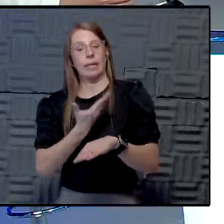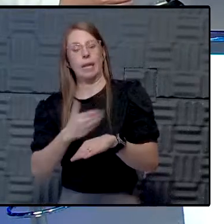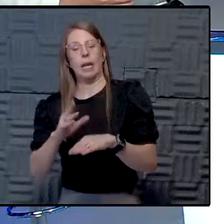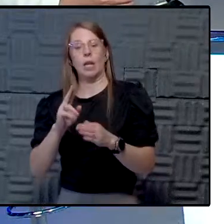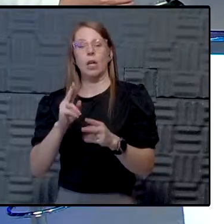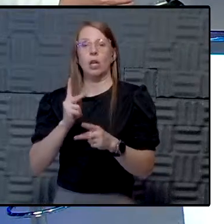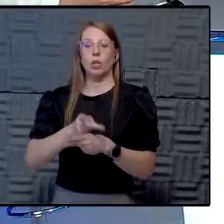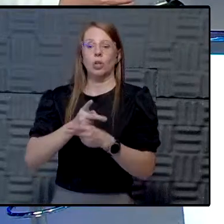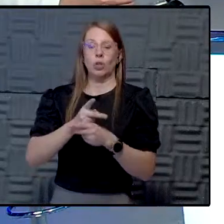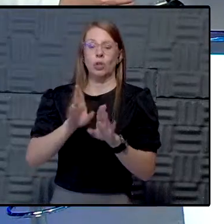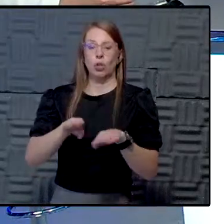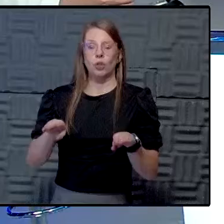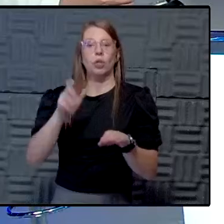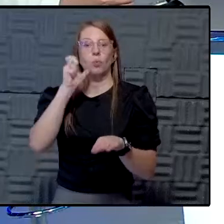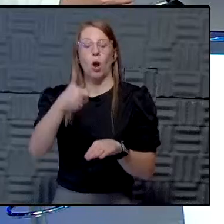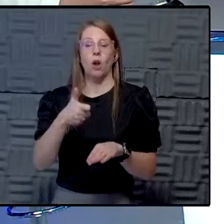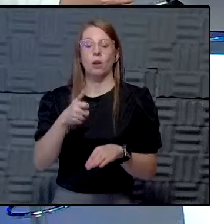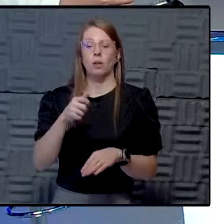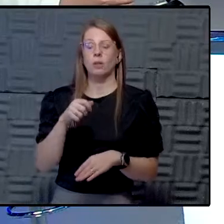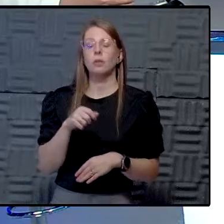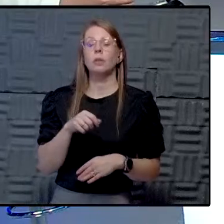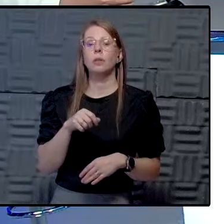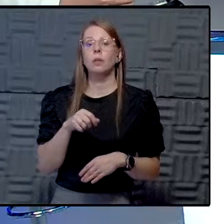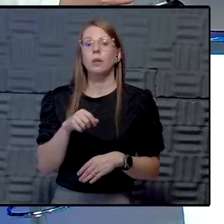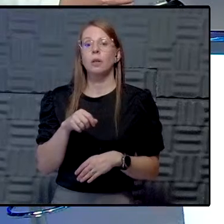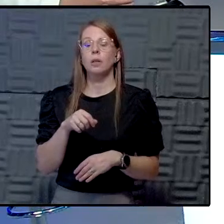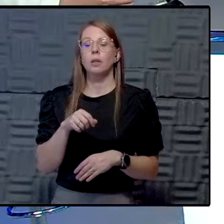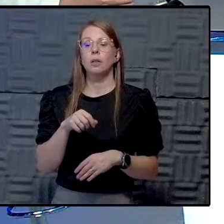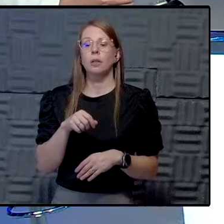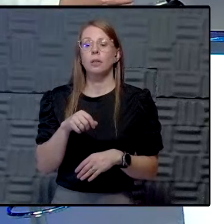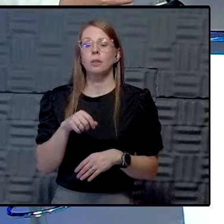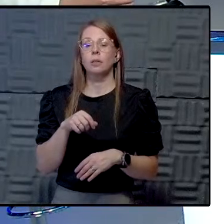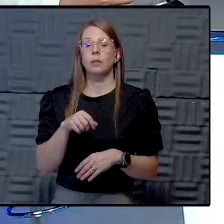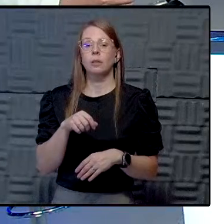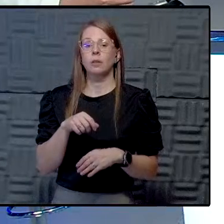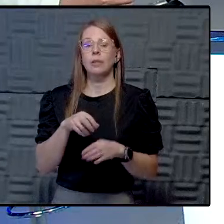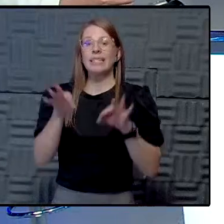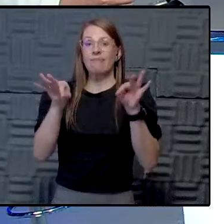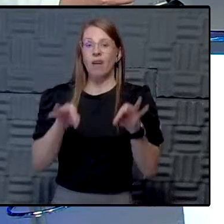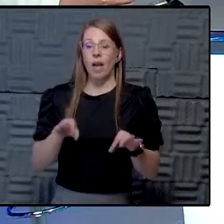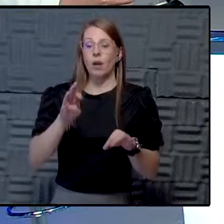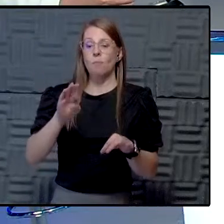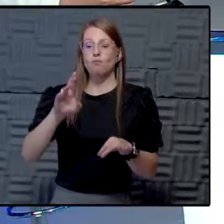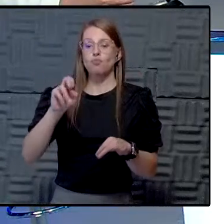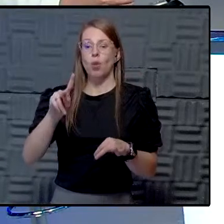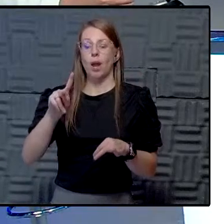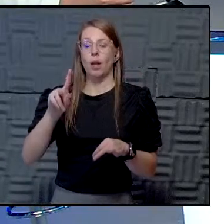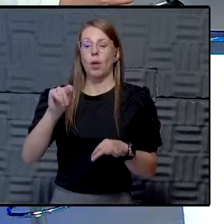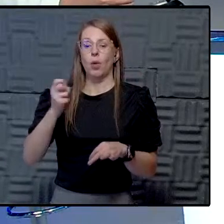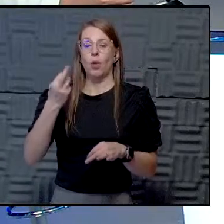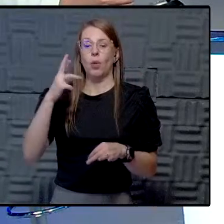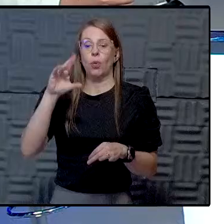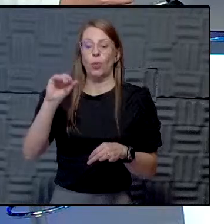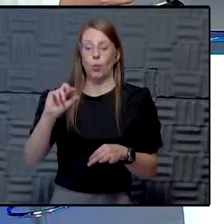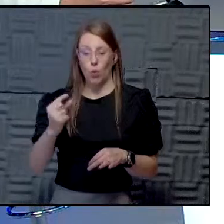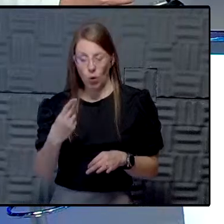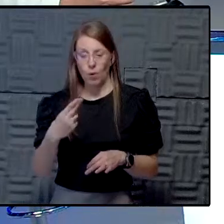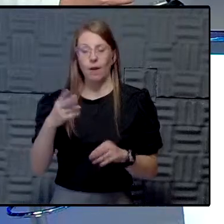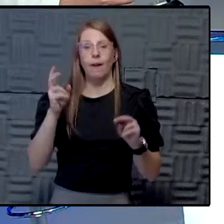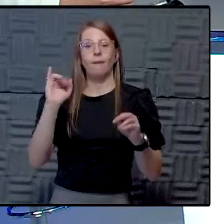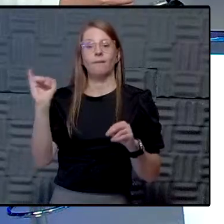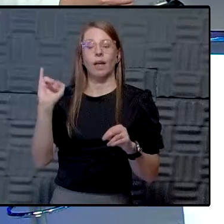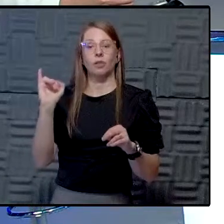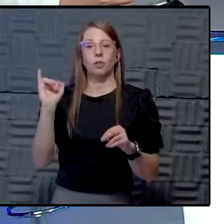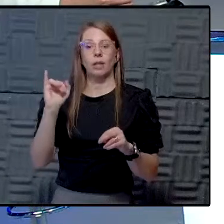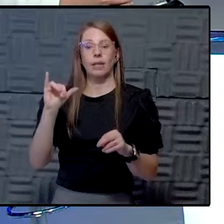but Sherry, you get the last question. Can you please define breakthrough infection? She read an NPR article about